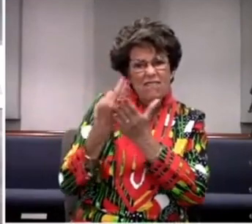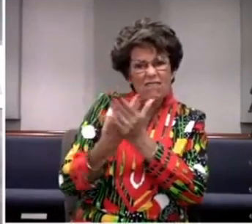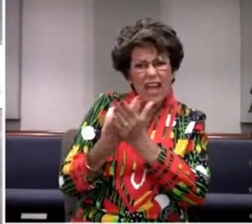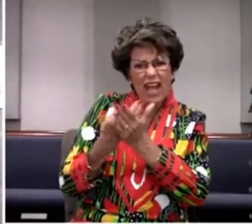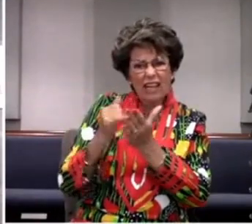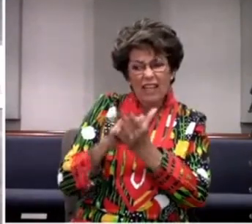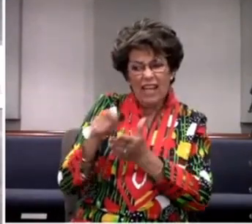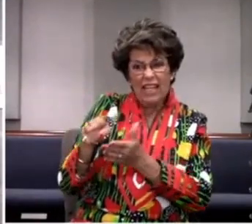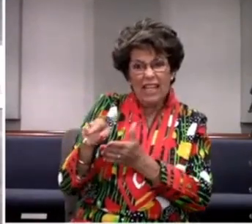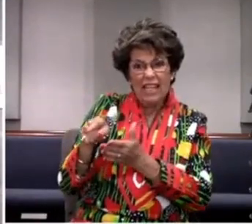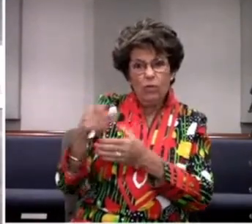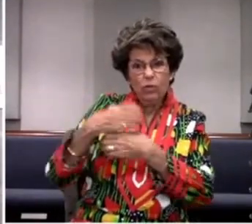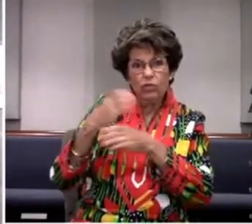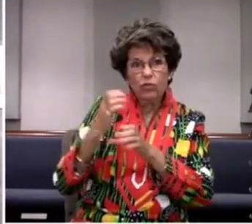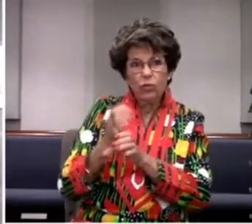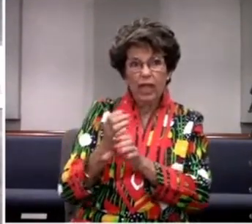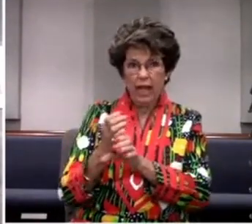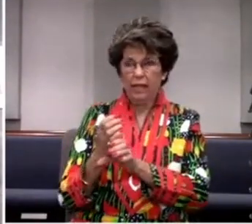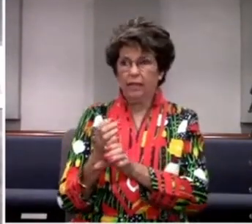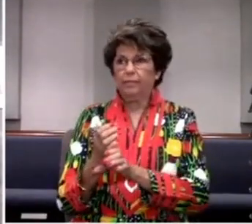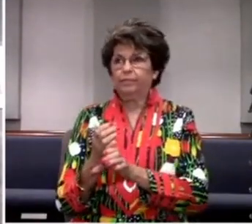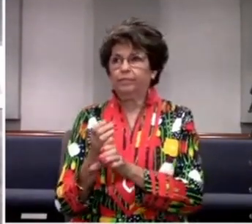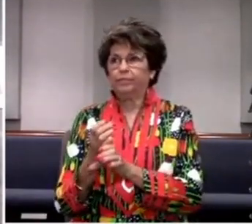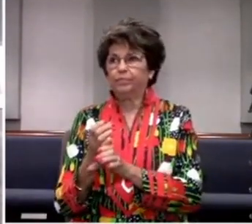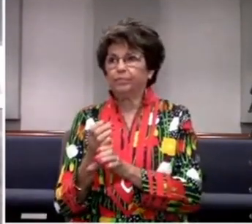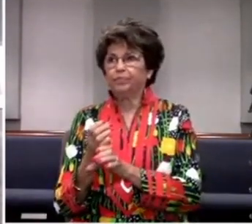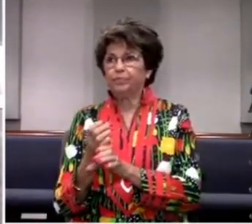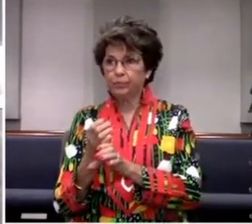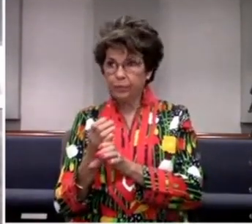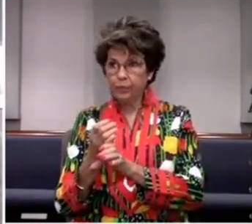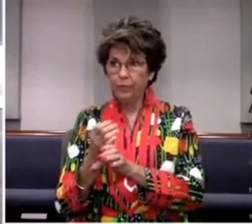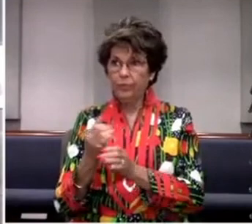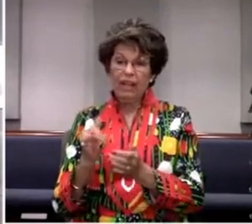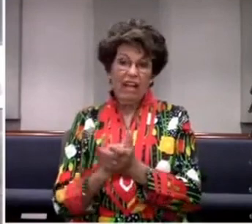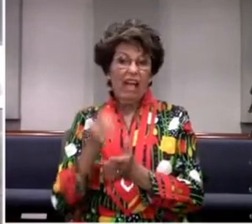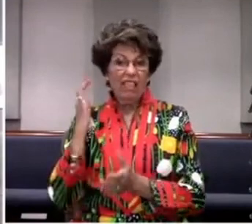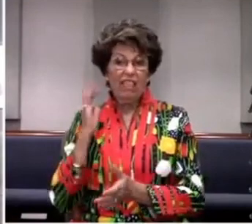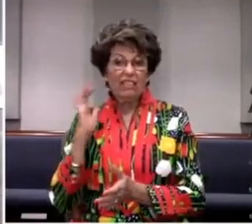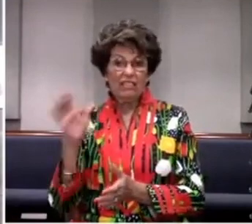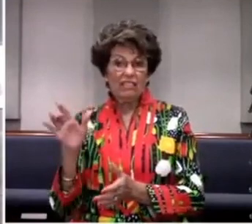that sounds like our evolutionary world.